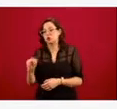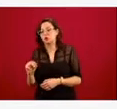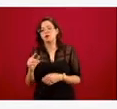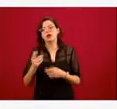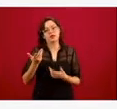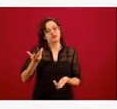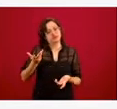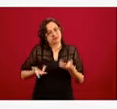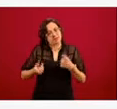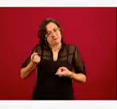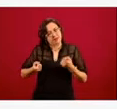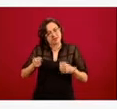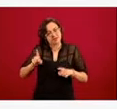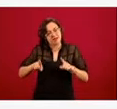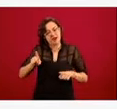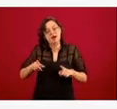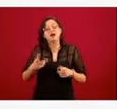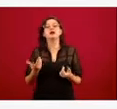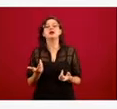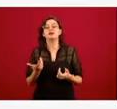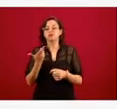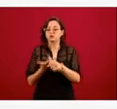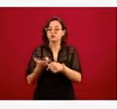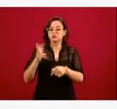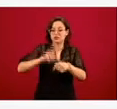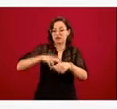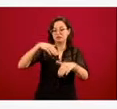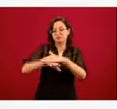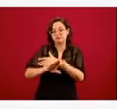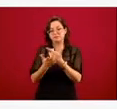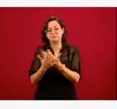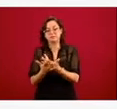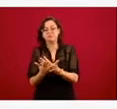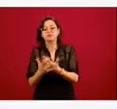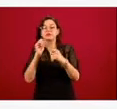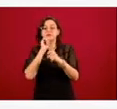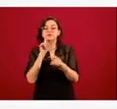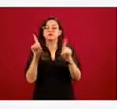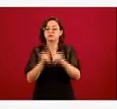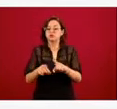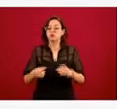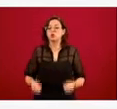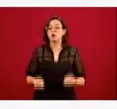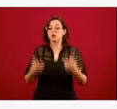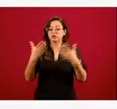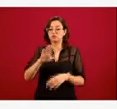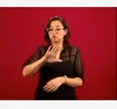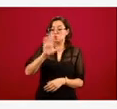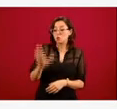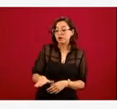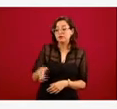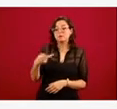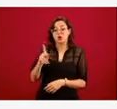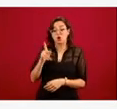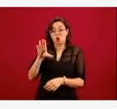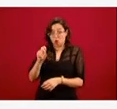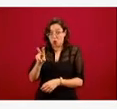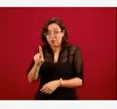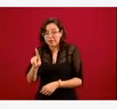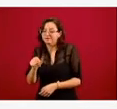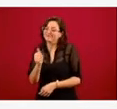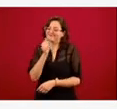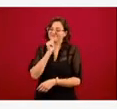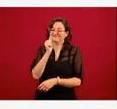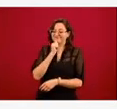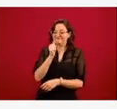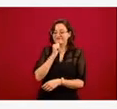what is the distribution regarding their status? So of their clinical status, but we also have the same proportion for